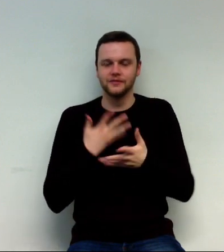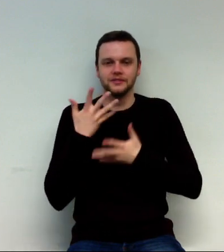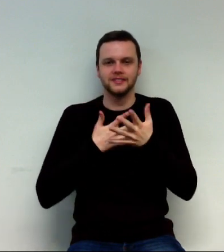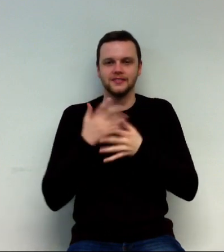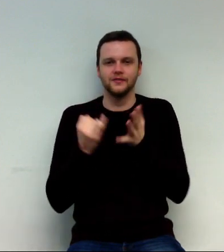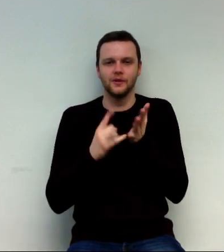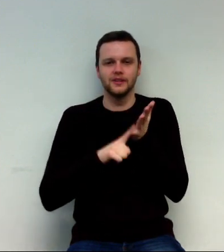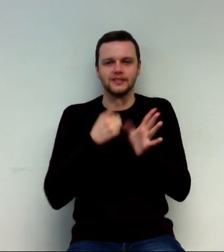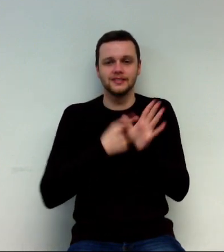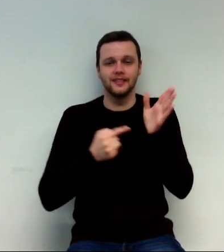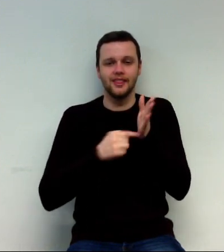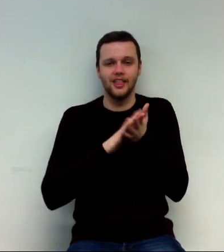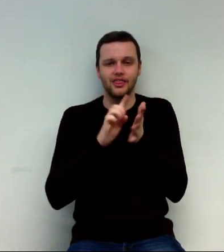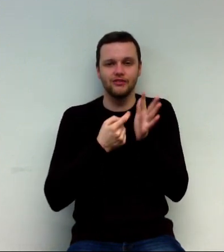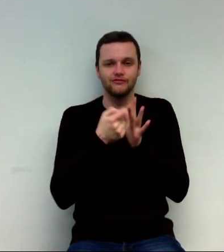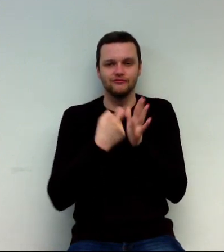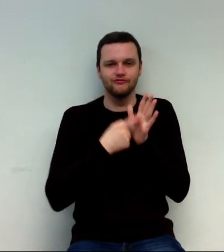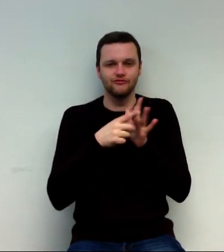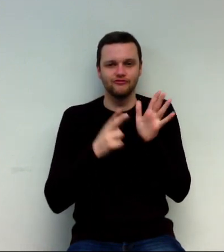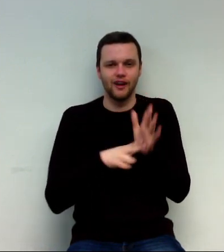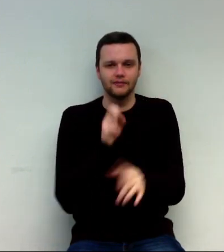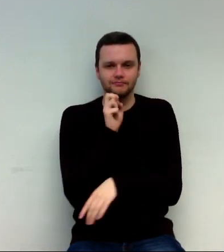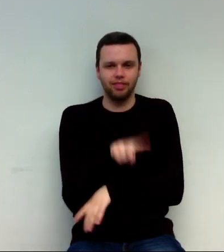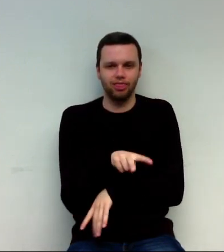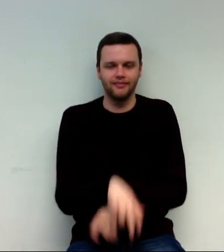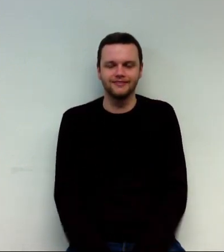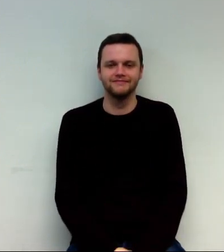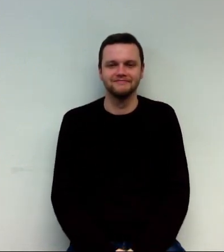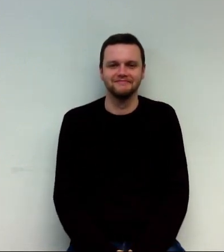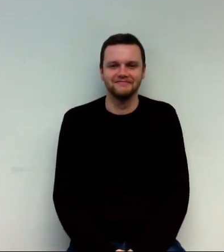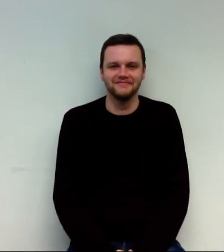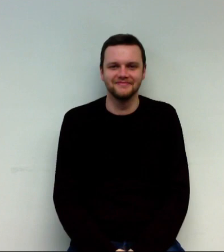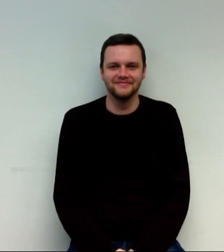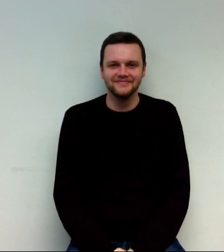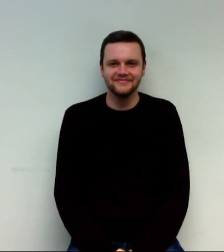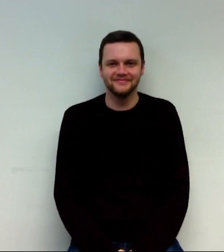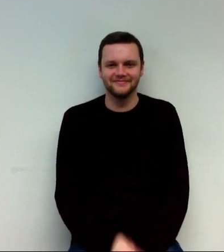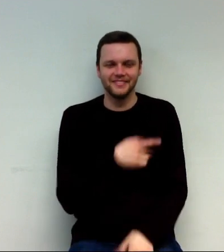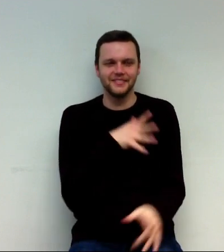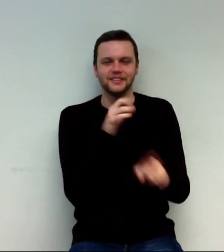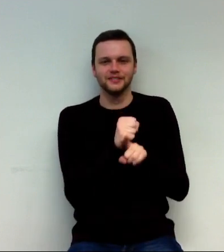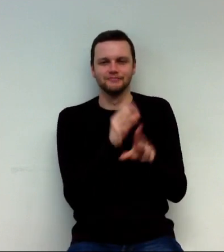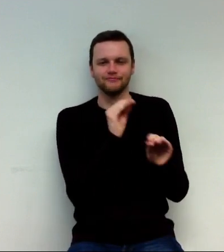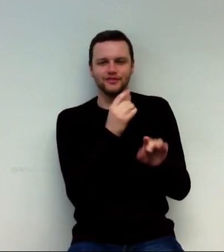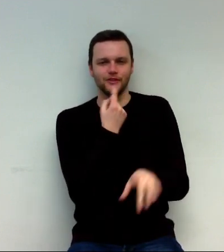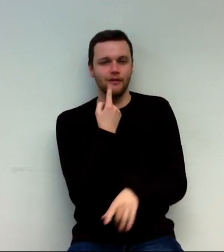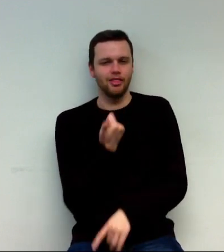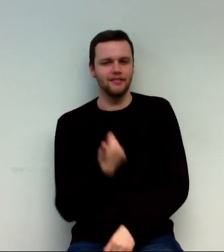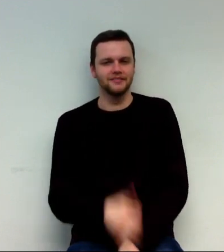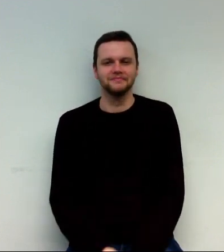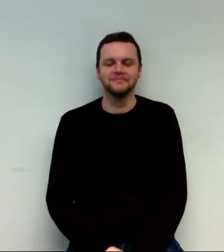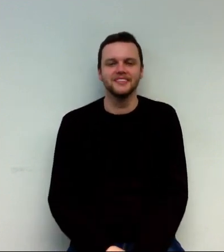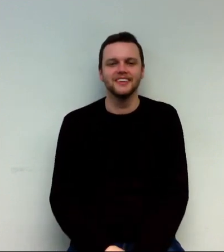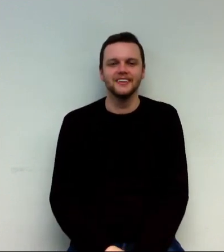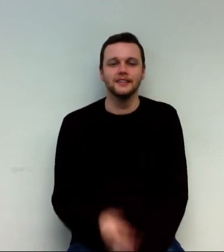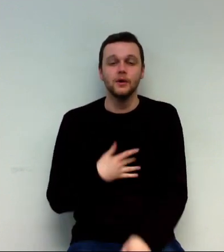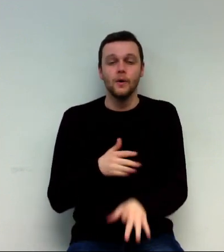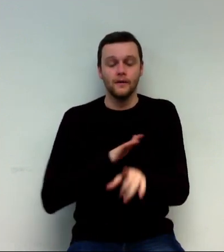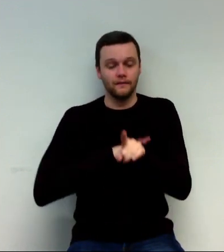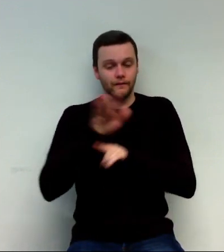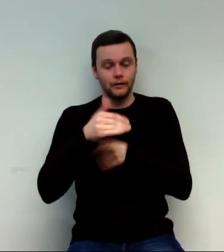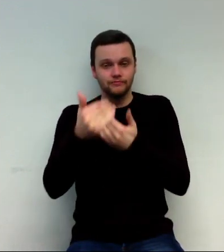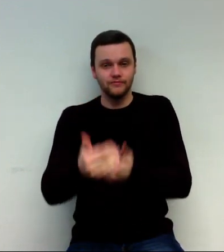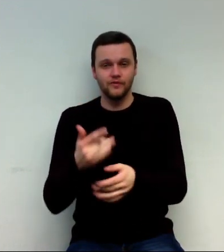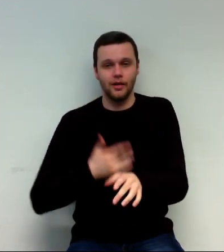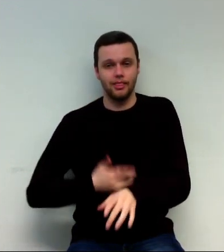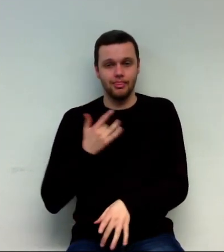amazing. See if you can spot that. So we hope you can join us again. Join us again for a future session in the live chat. I've just